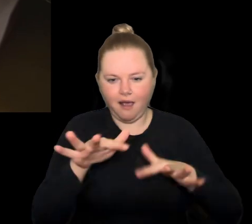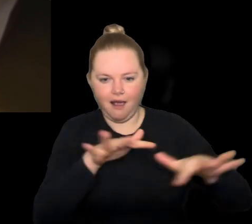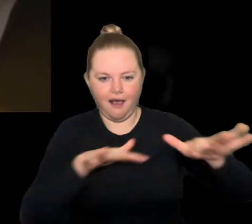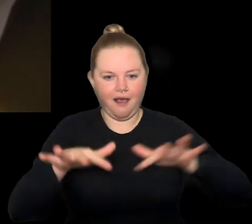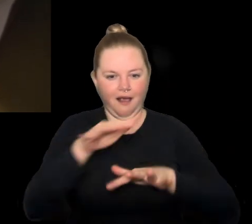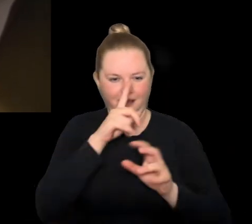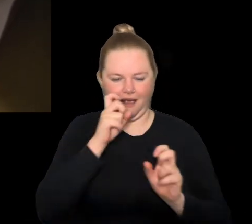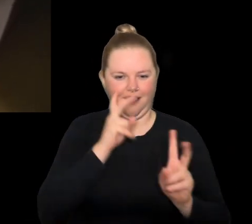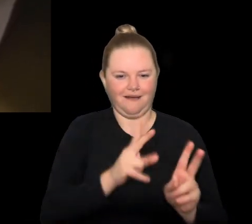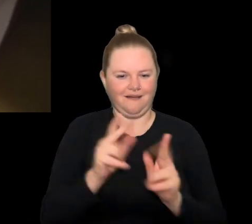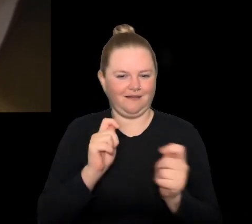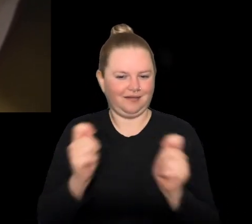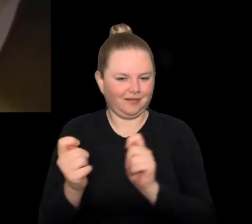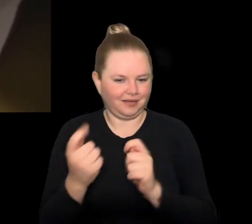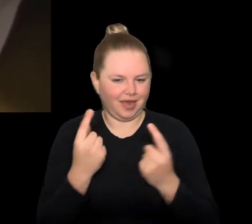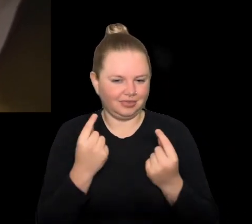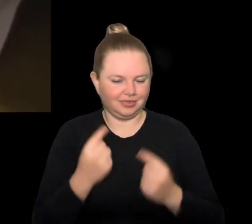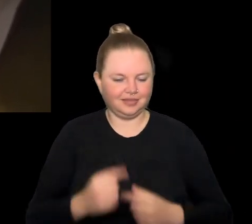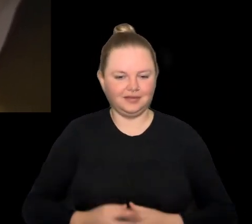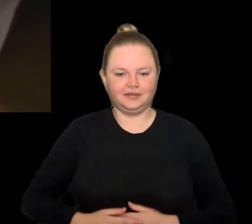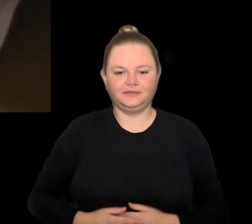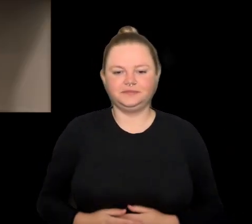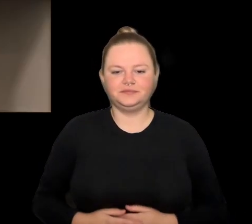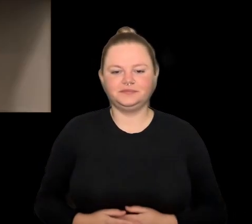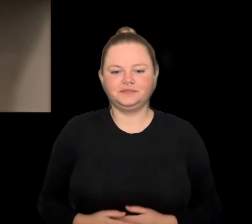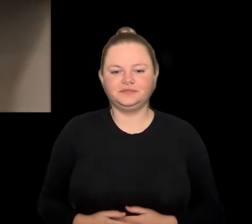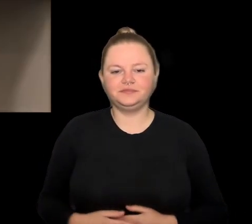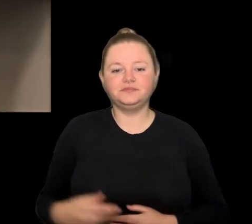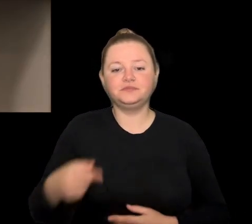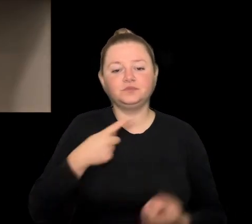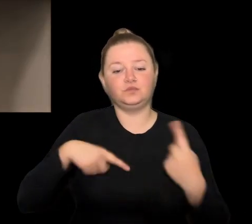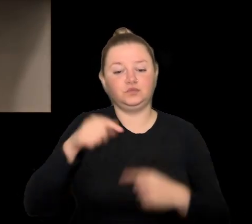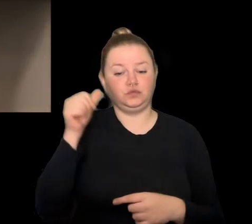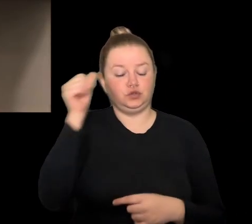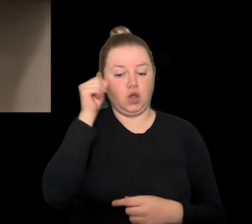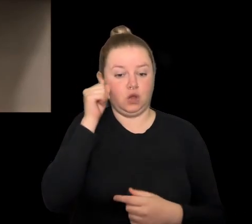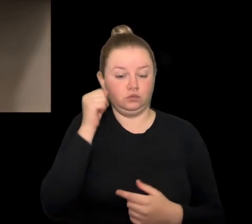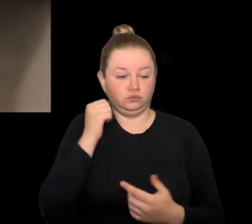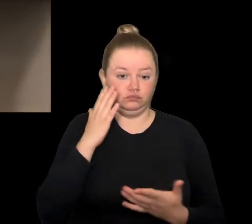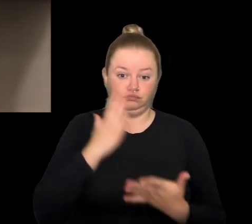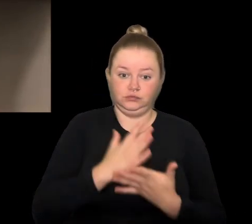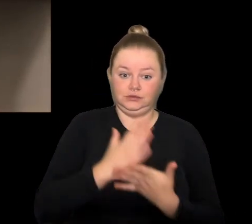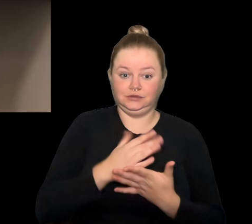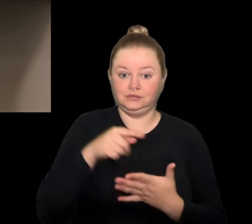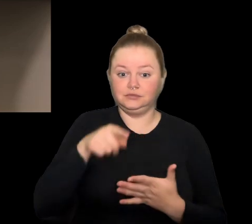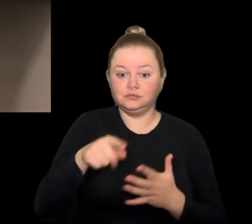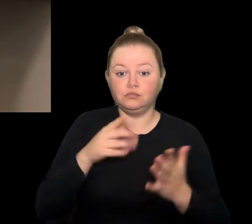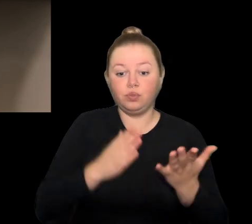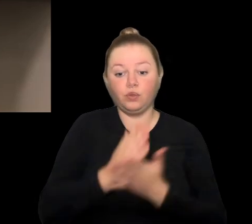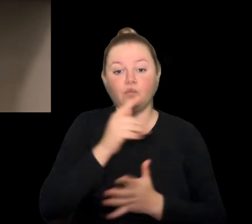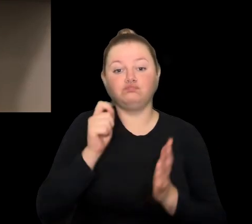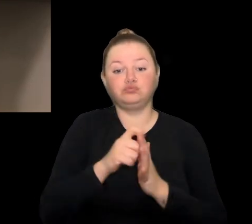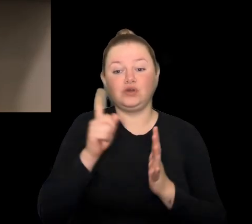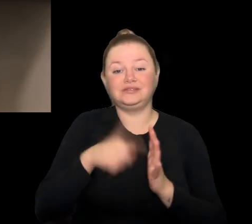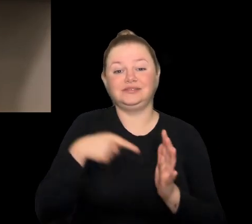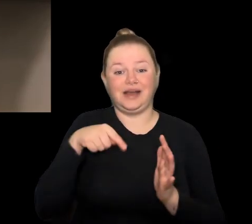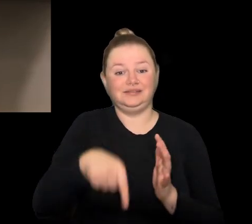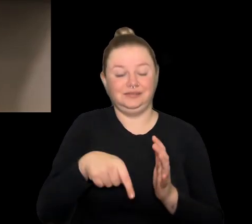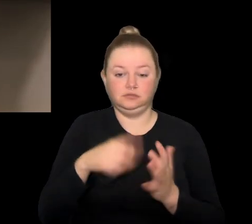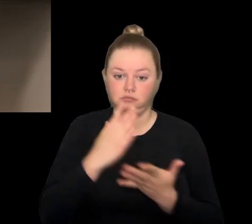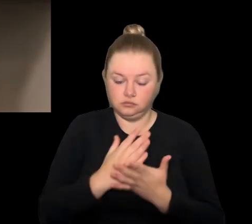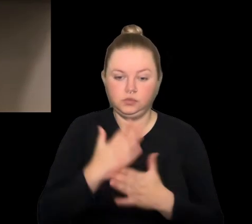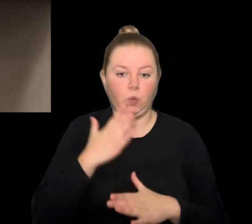clips of them interacting. We know really from having been through this that these